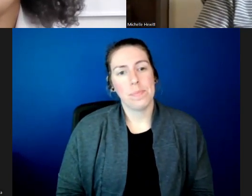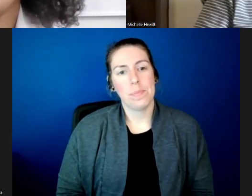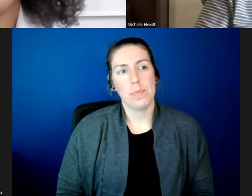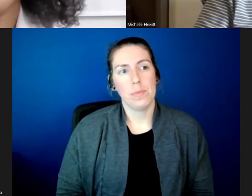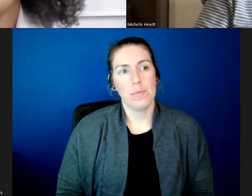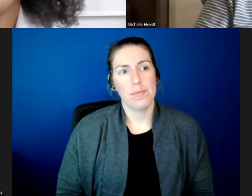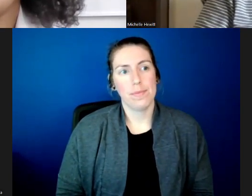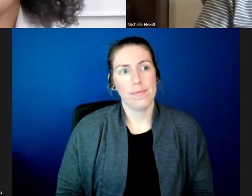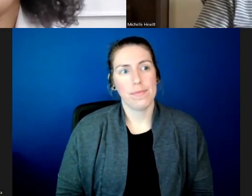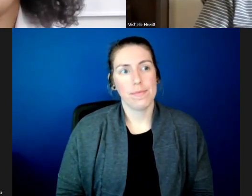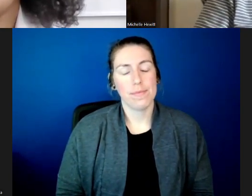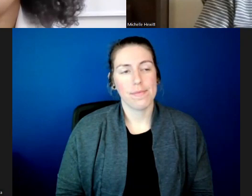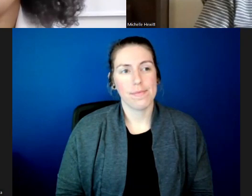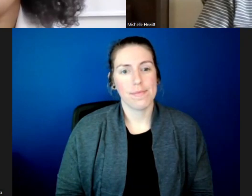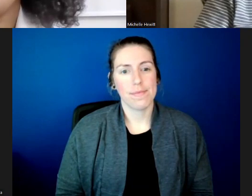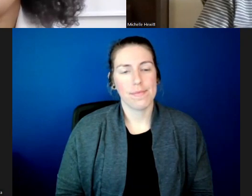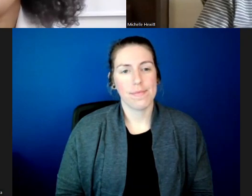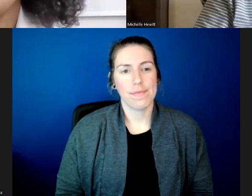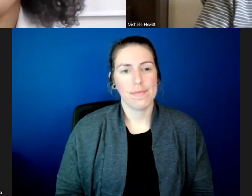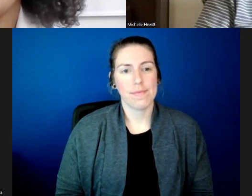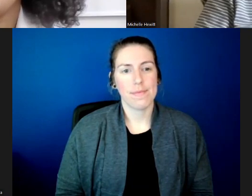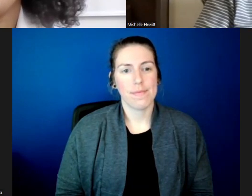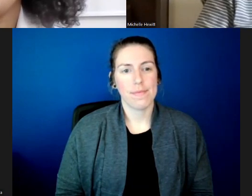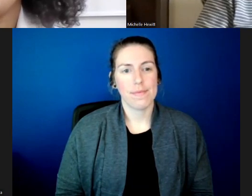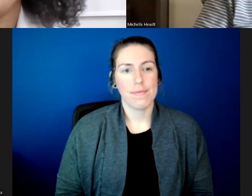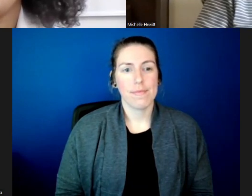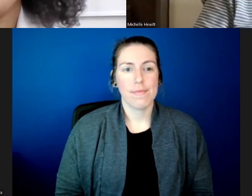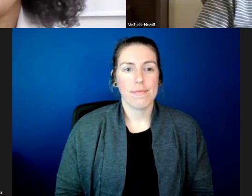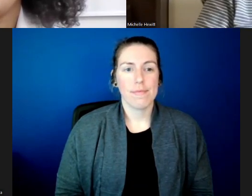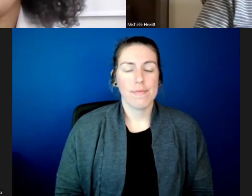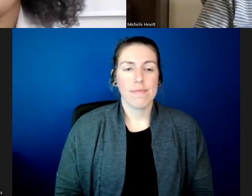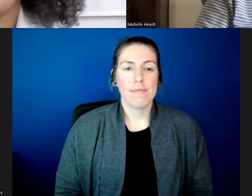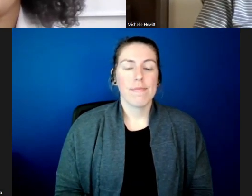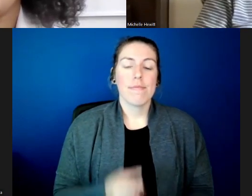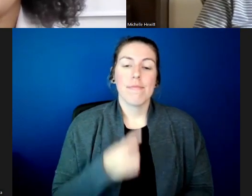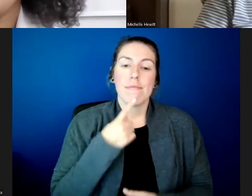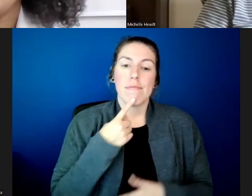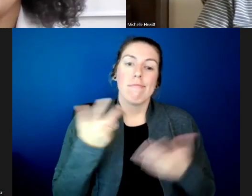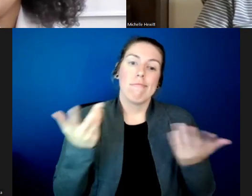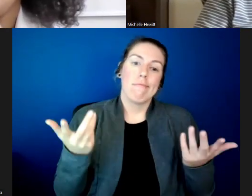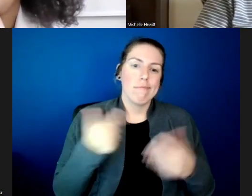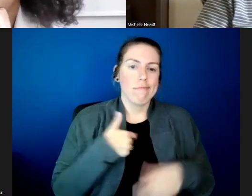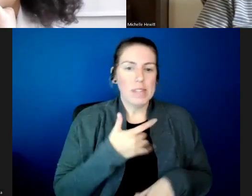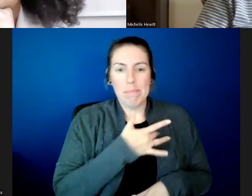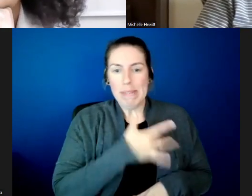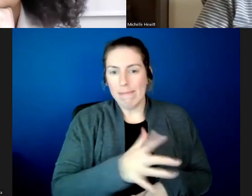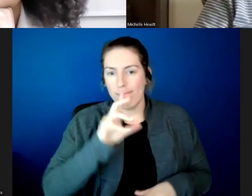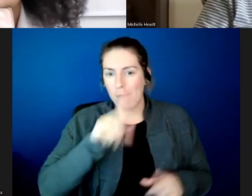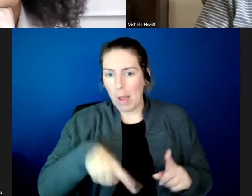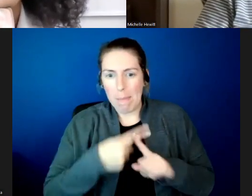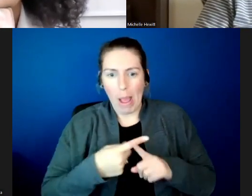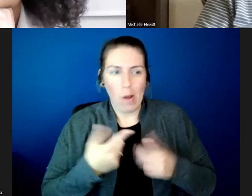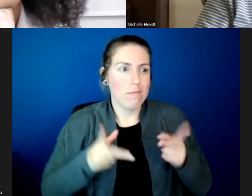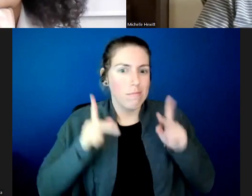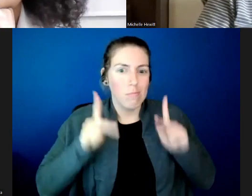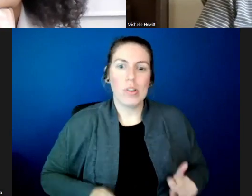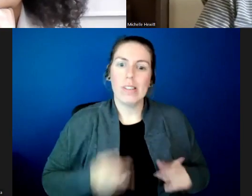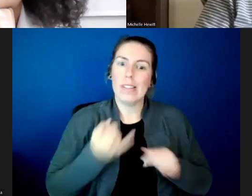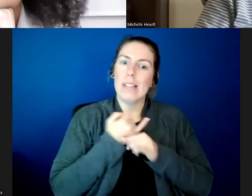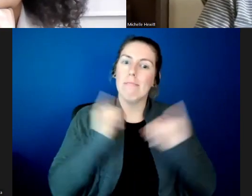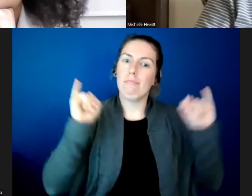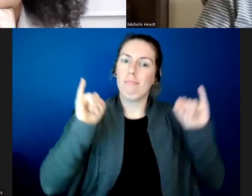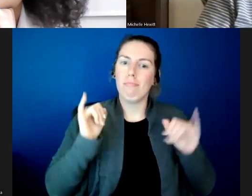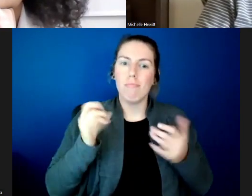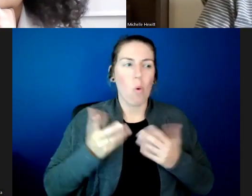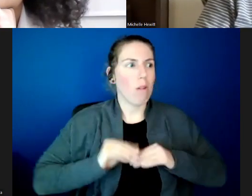it's, you know, I talk about dignity, independence, autonomy often, and it's not very dignified